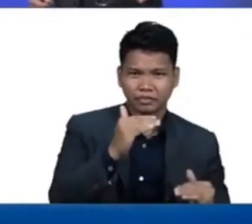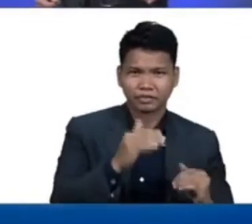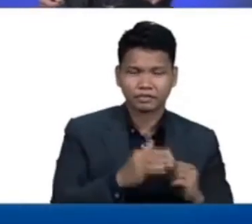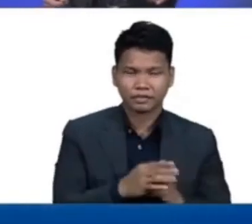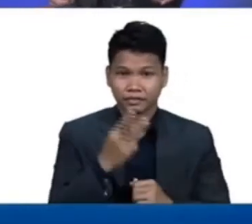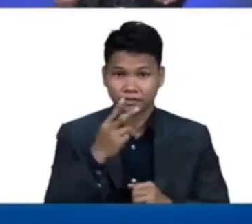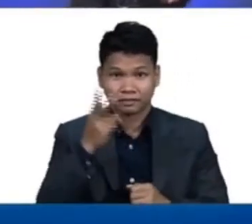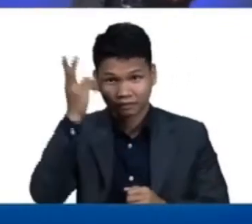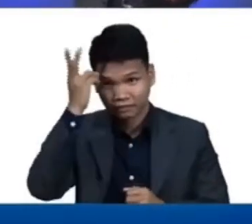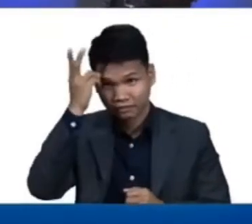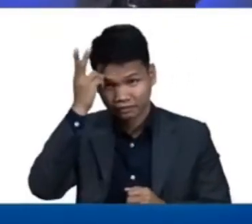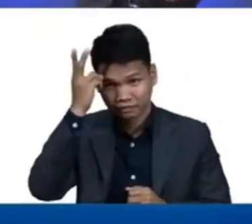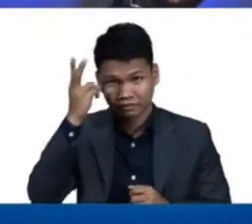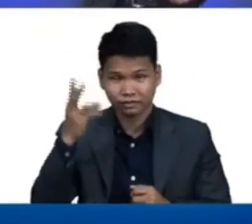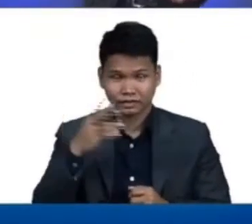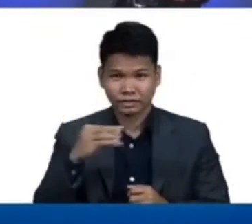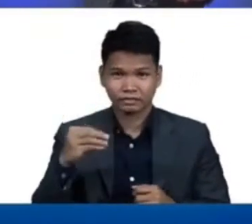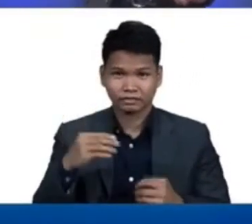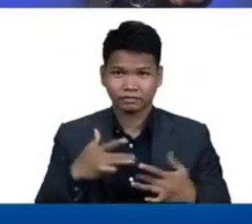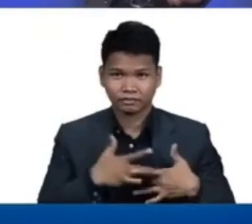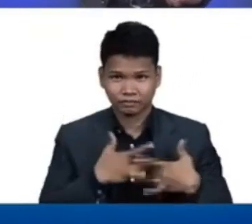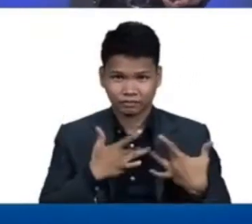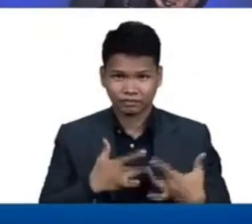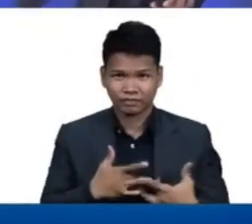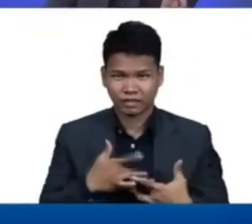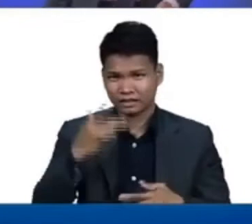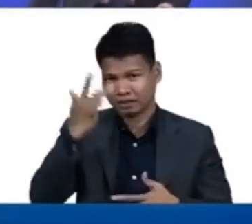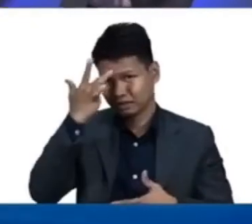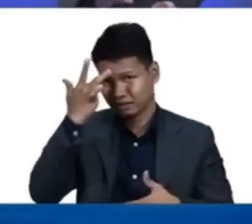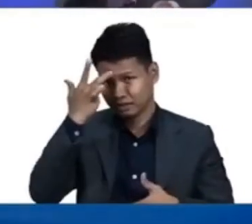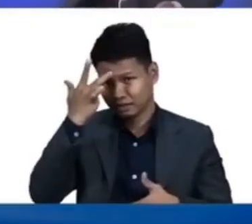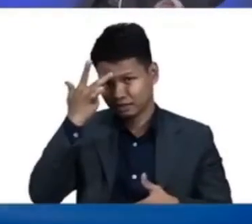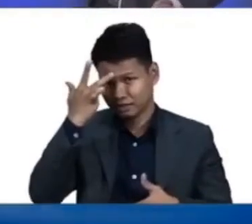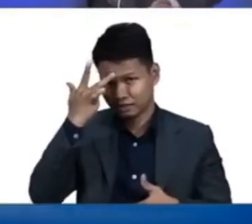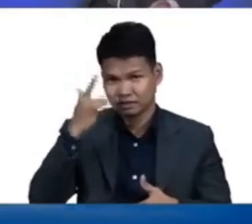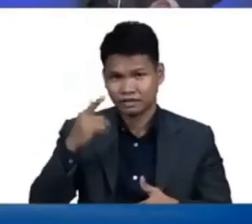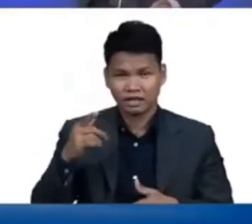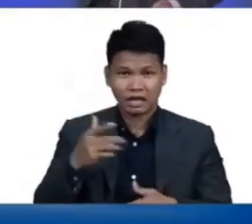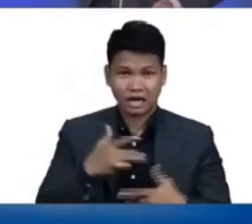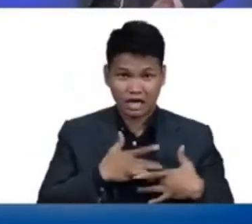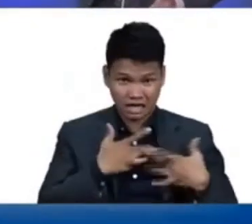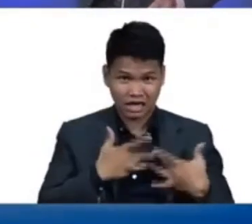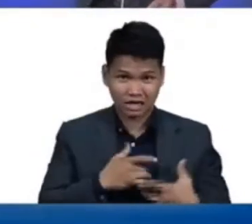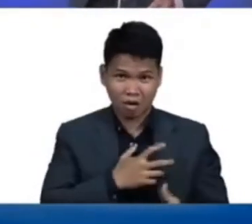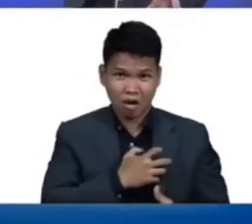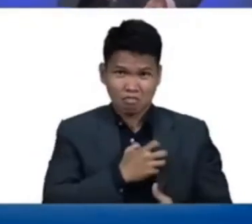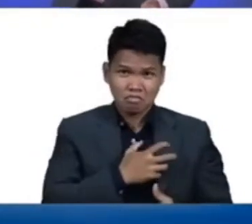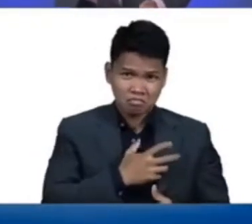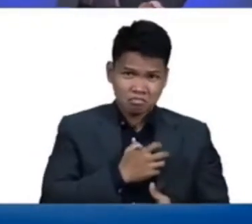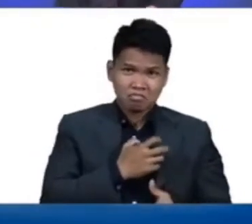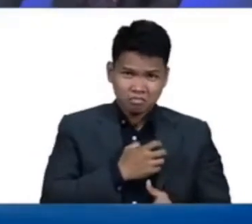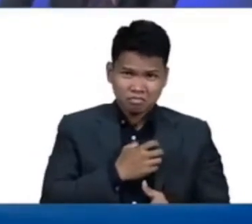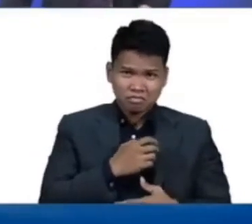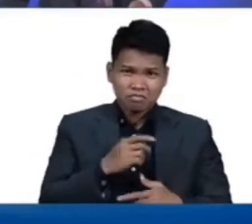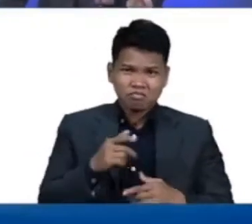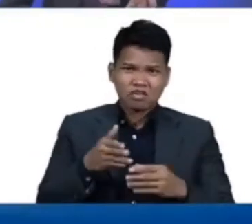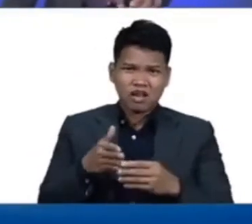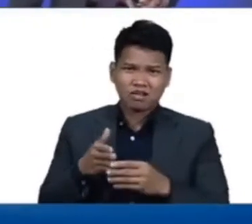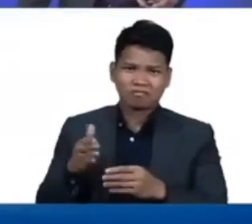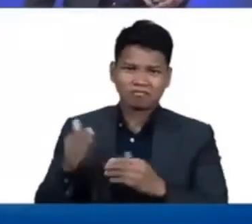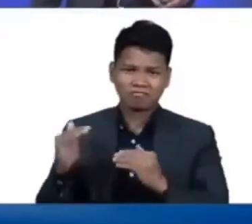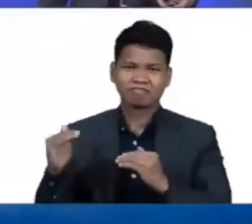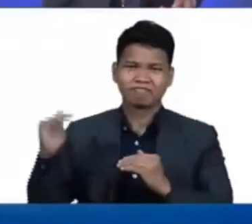disease. Heart disease remains the leading cause of death in the United States both for men